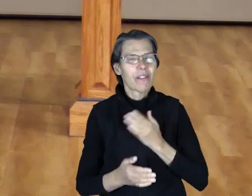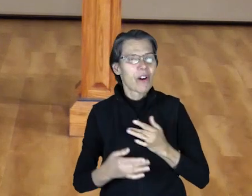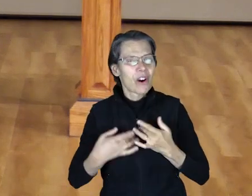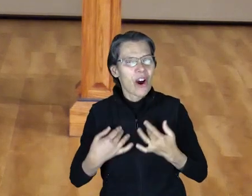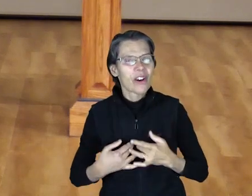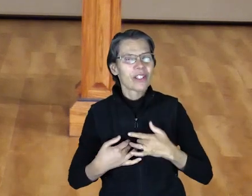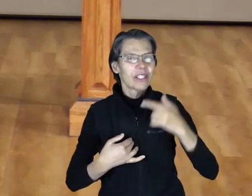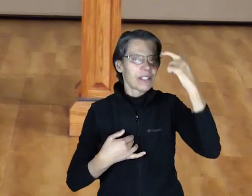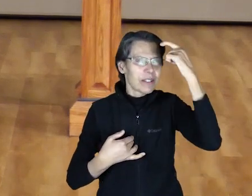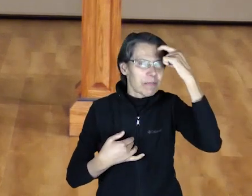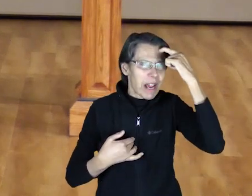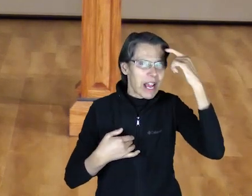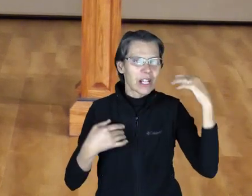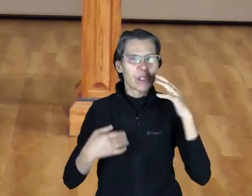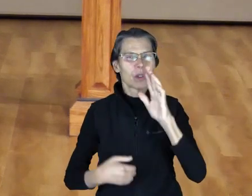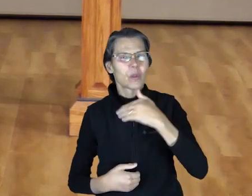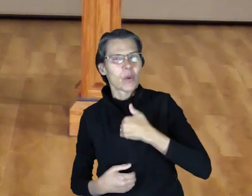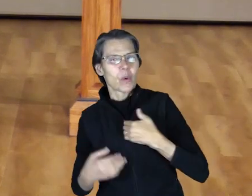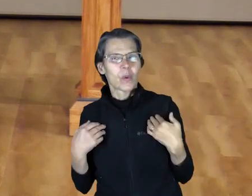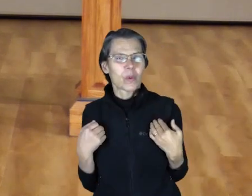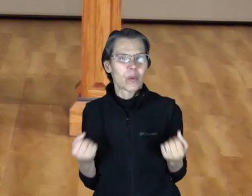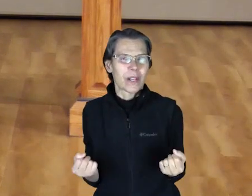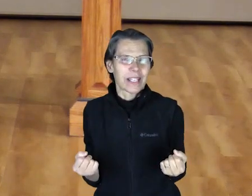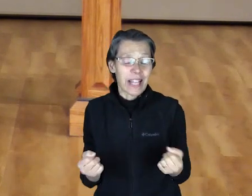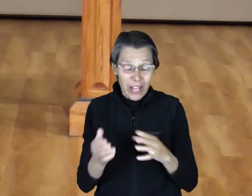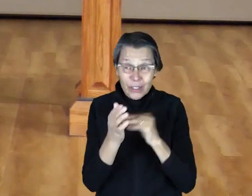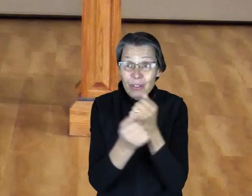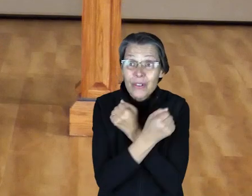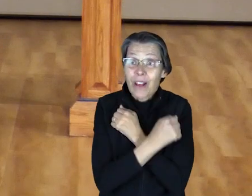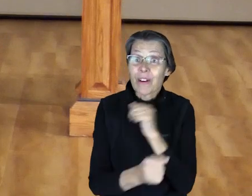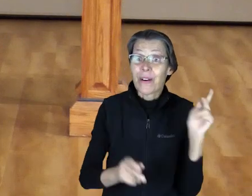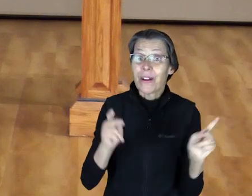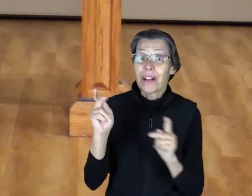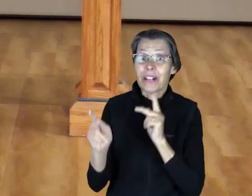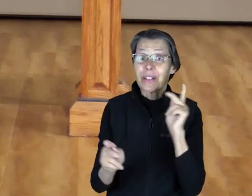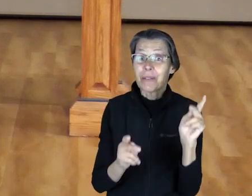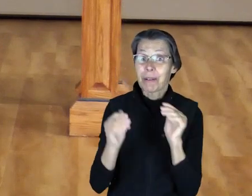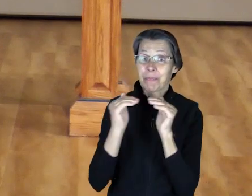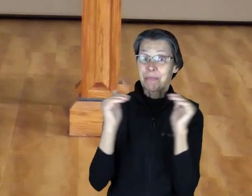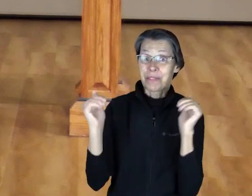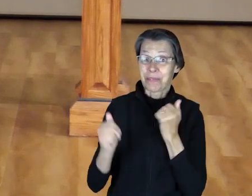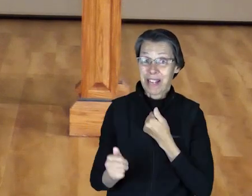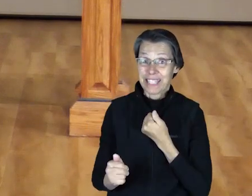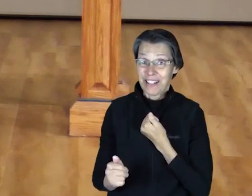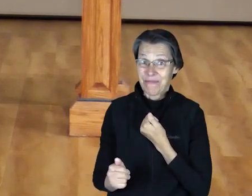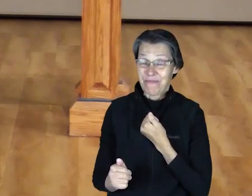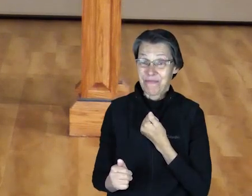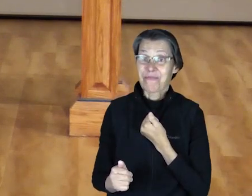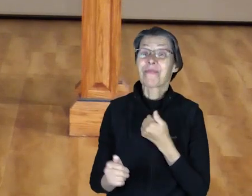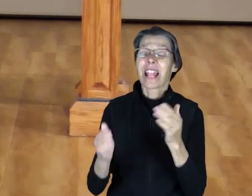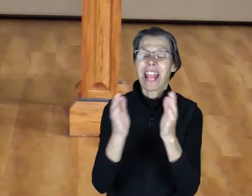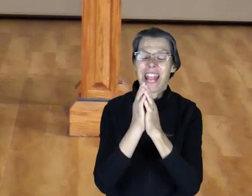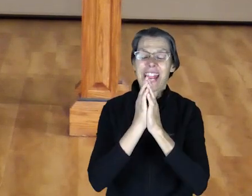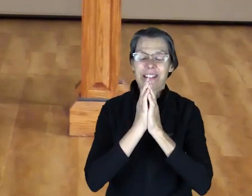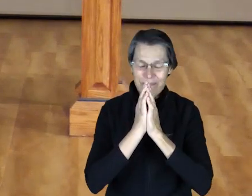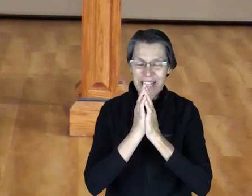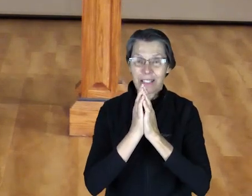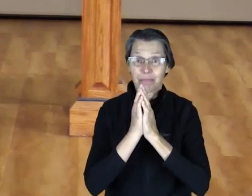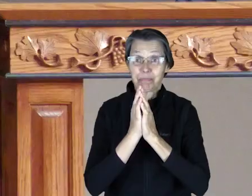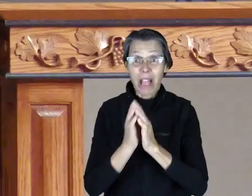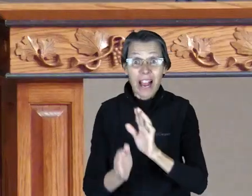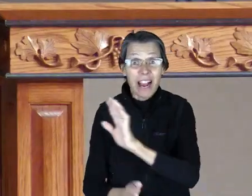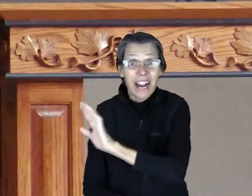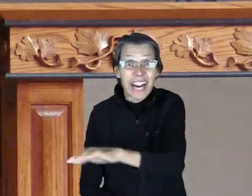minds, souls, and strength, and to better learn to love our neighbors as ourselves. In Jesus' name,